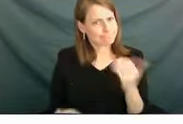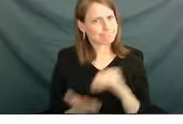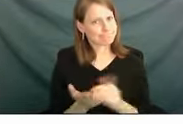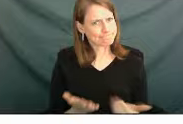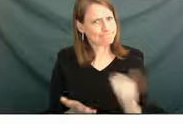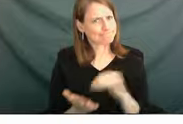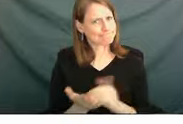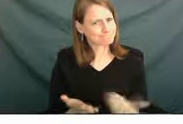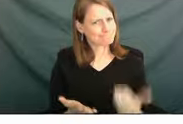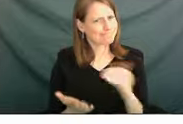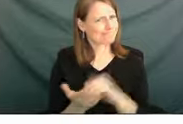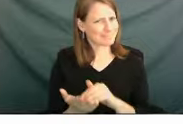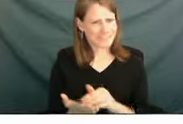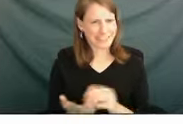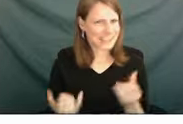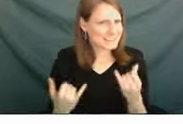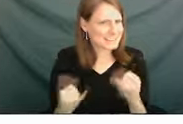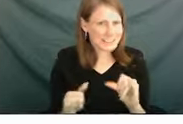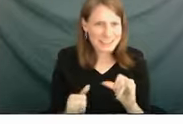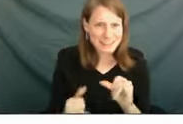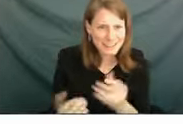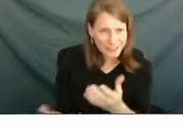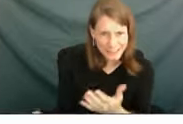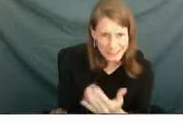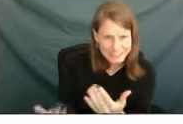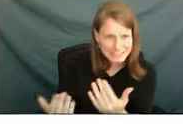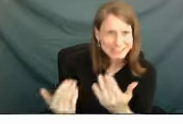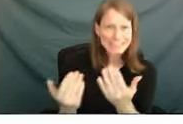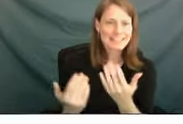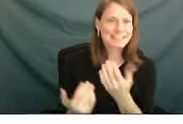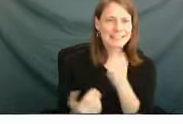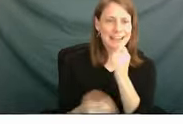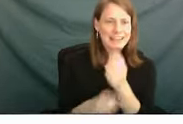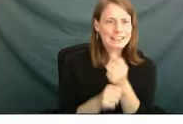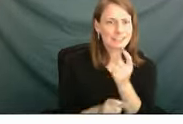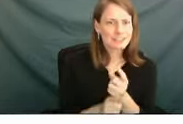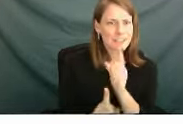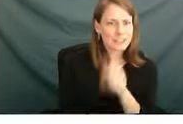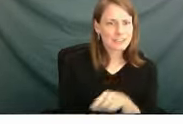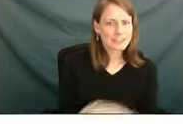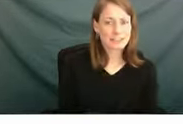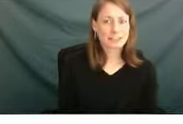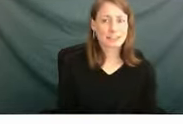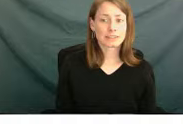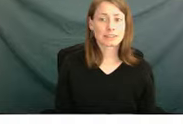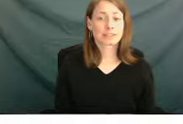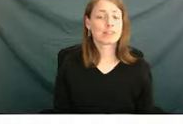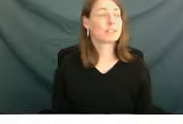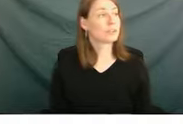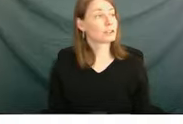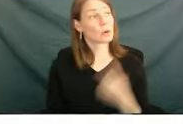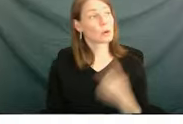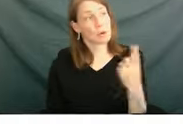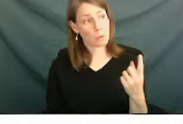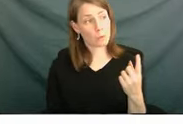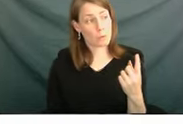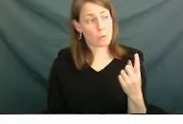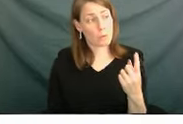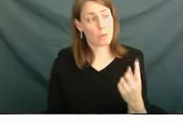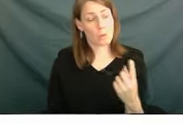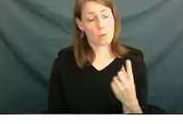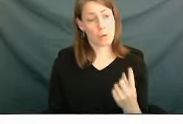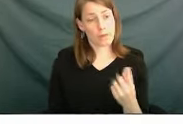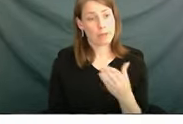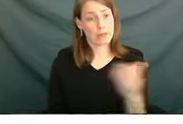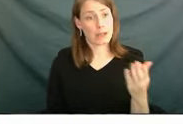one end, there's you putting in 15, 20 minutes of teacher talk and you making sure